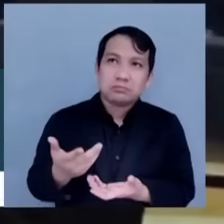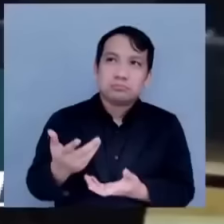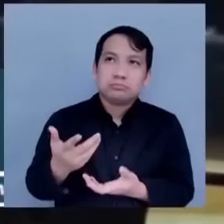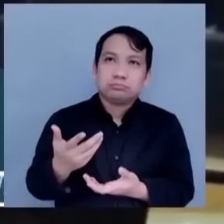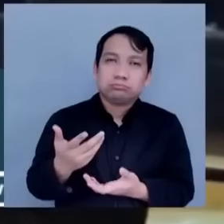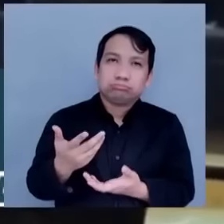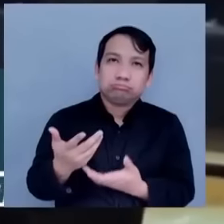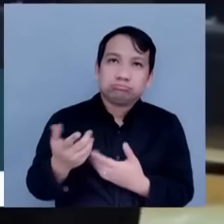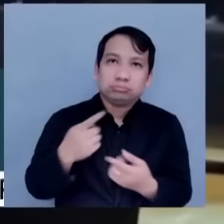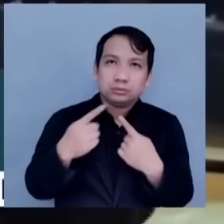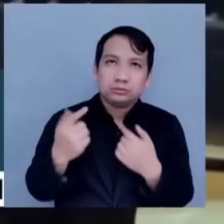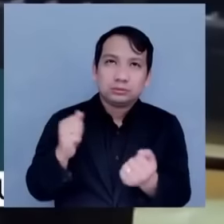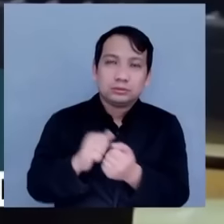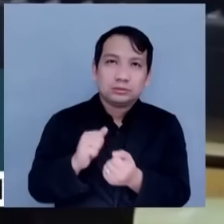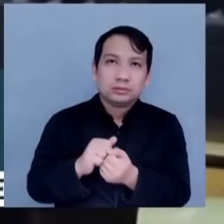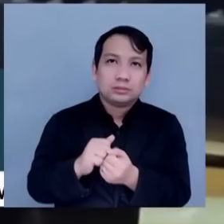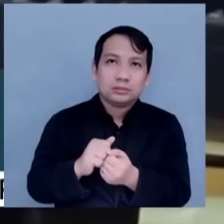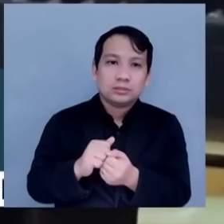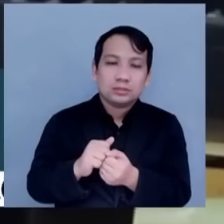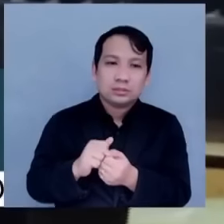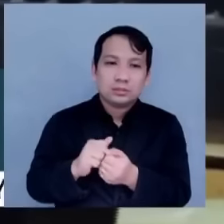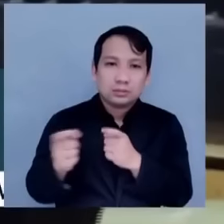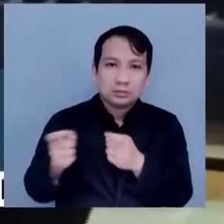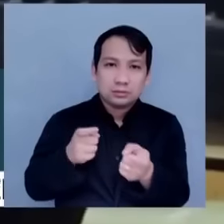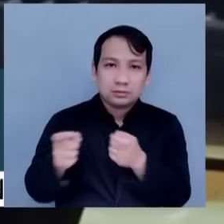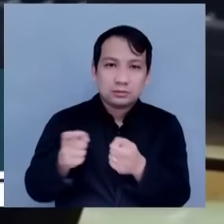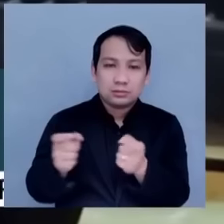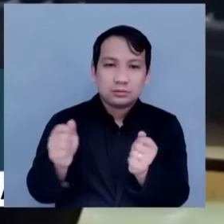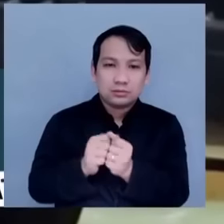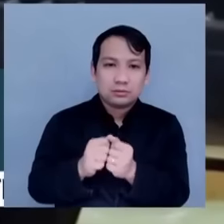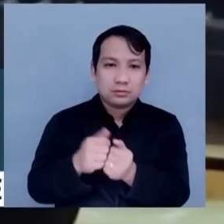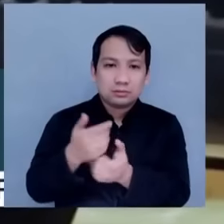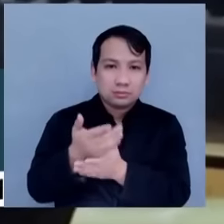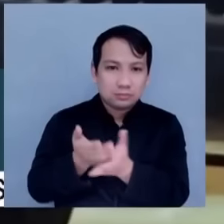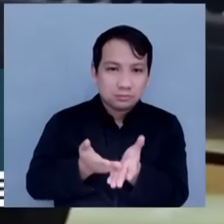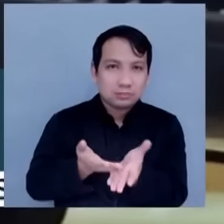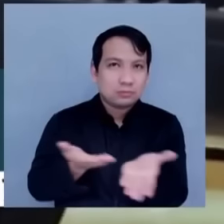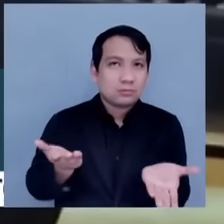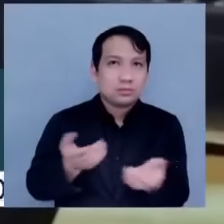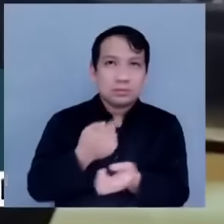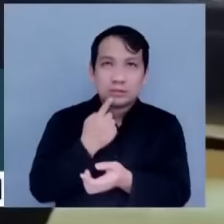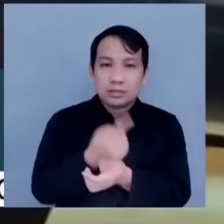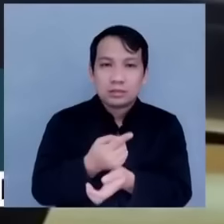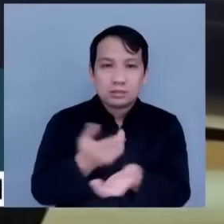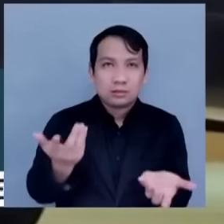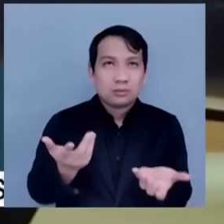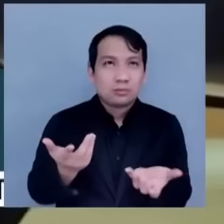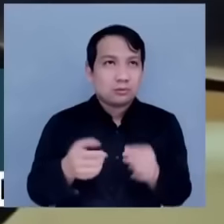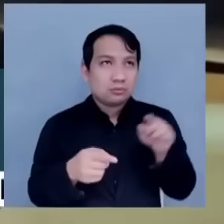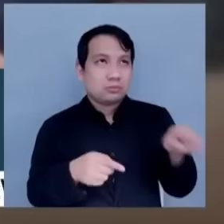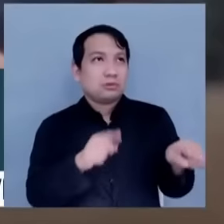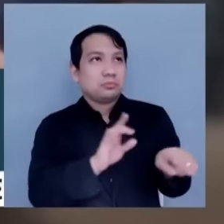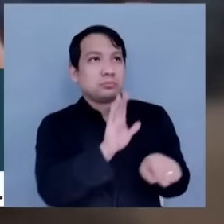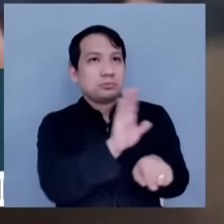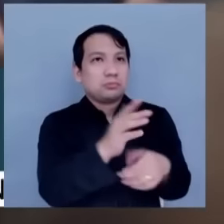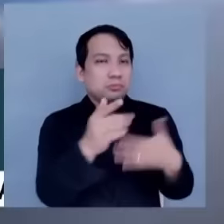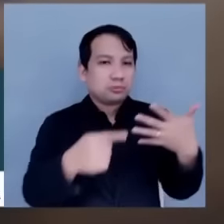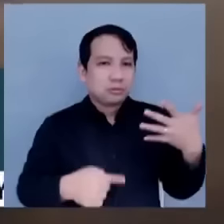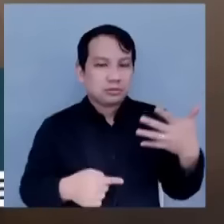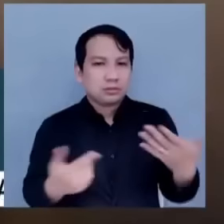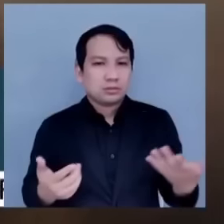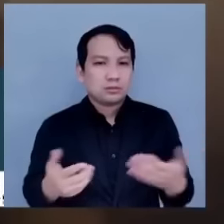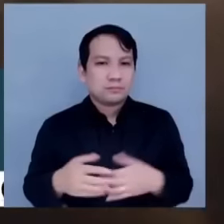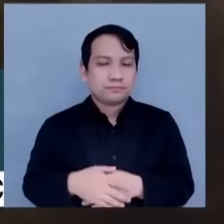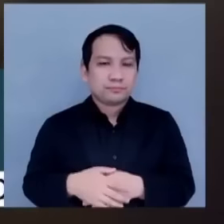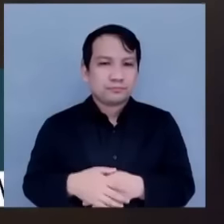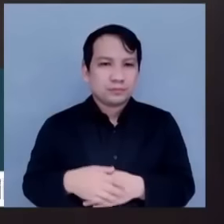I may not be able to control someone else to tell them that, oh, she's there, etc. So probably that's the